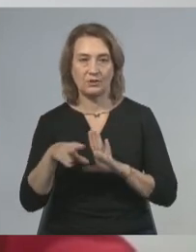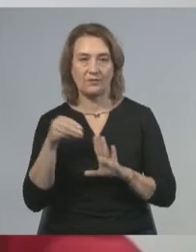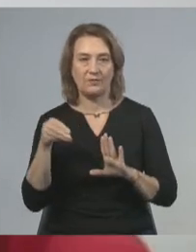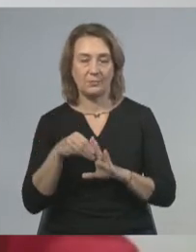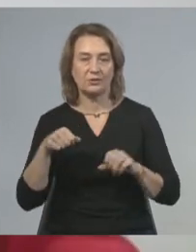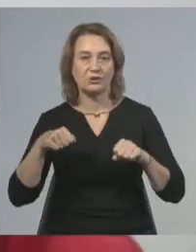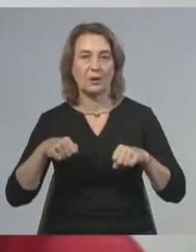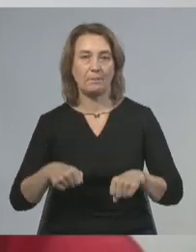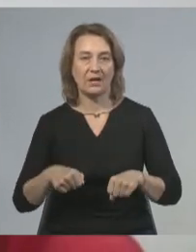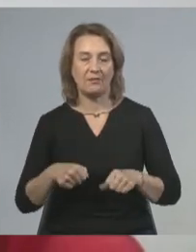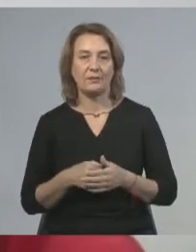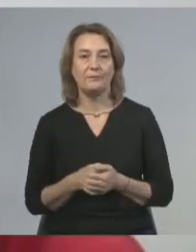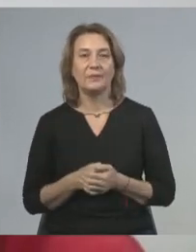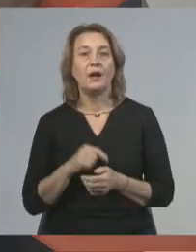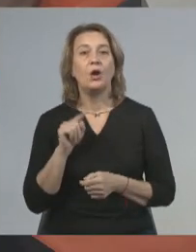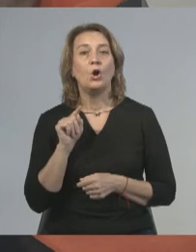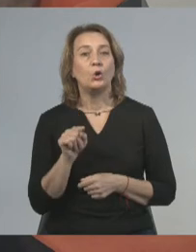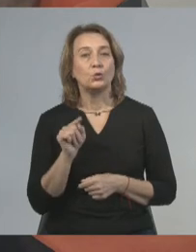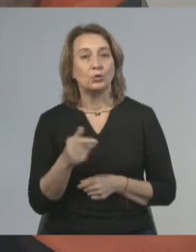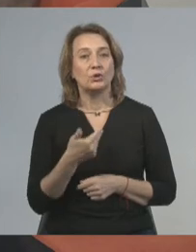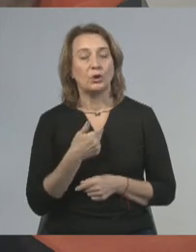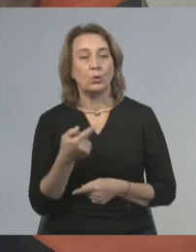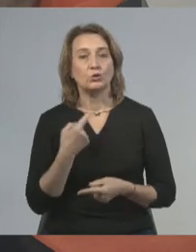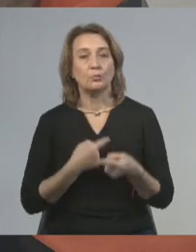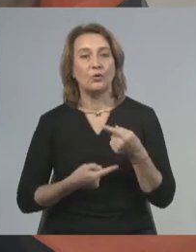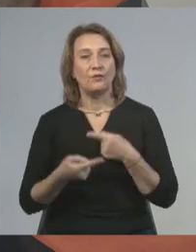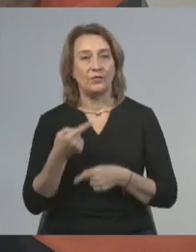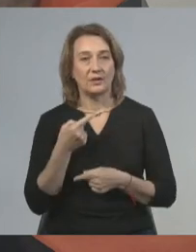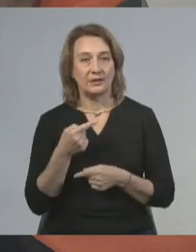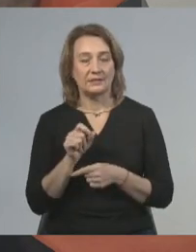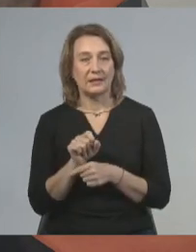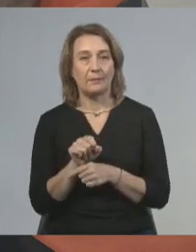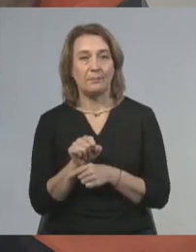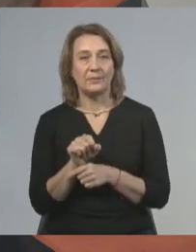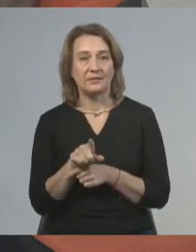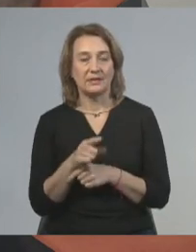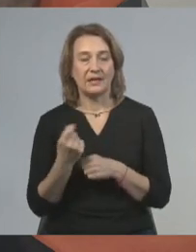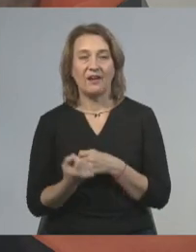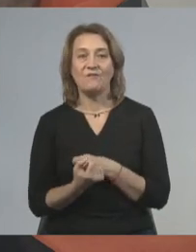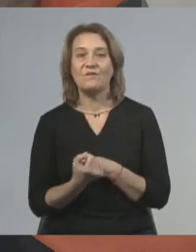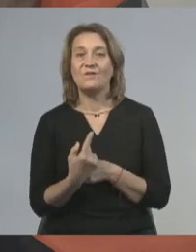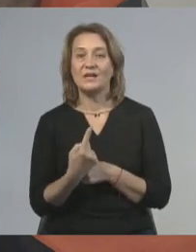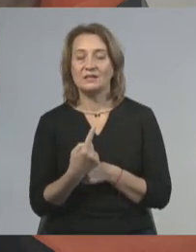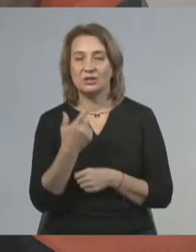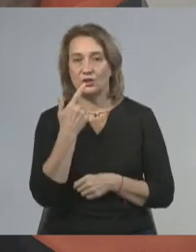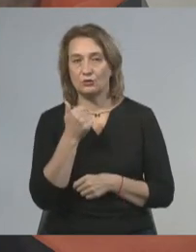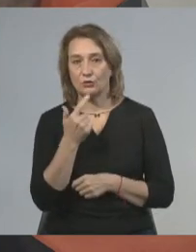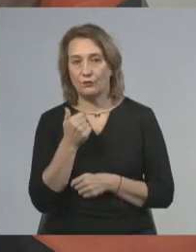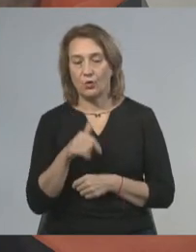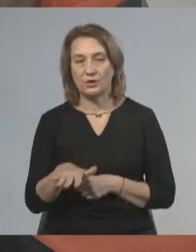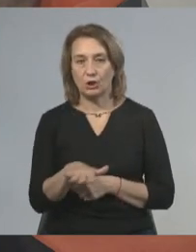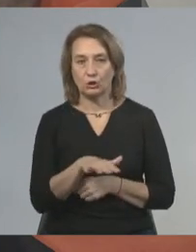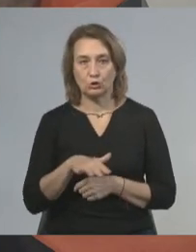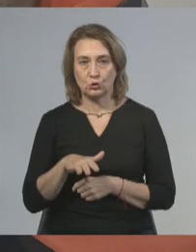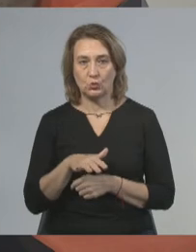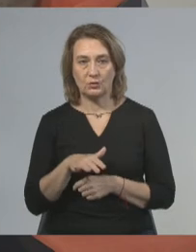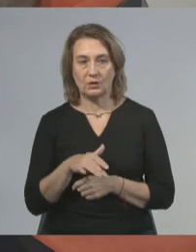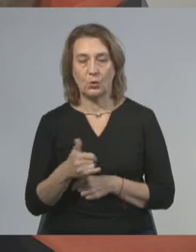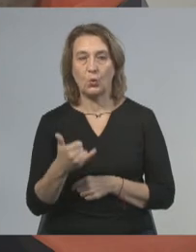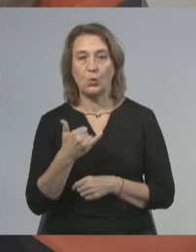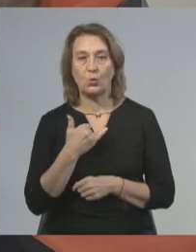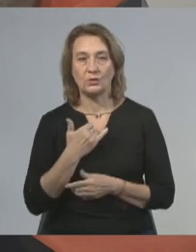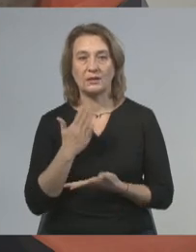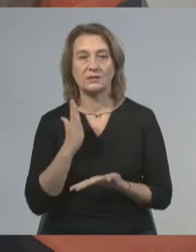the recommendations and not to violate the electoral rights so i would like to speak about the question of